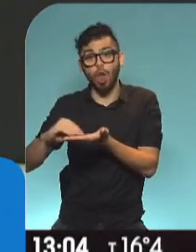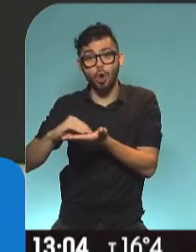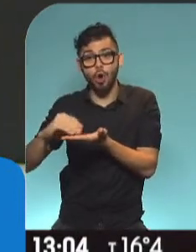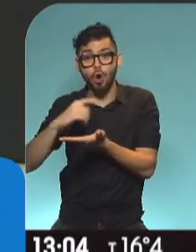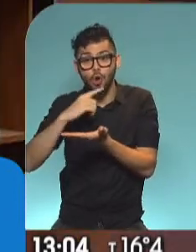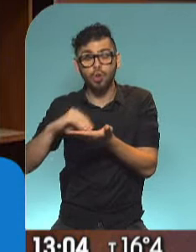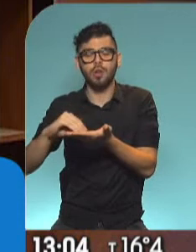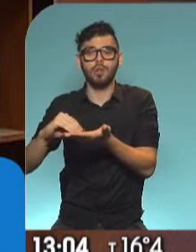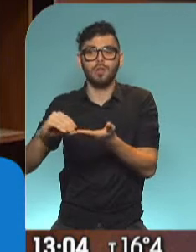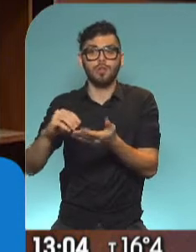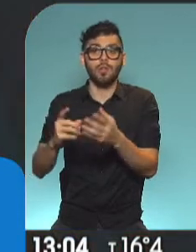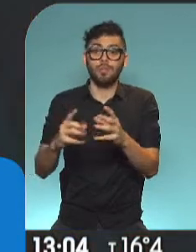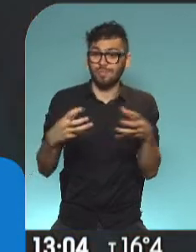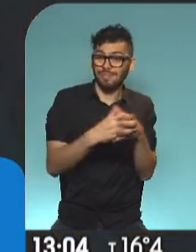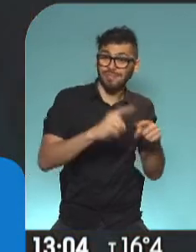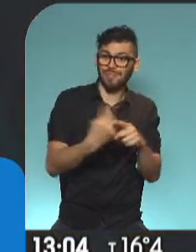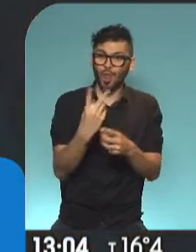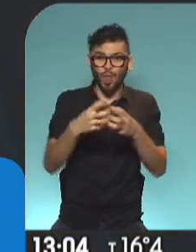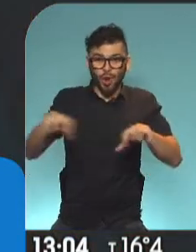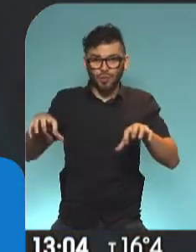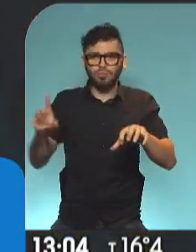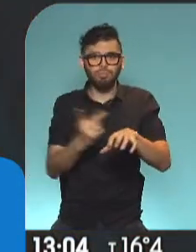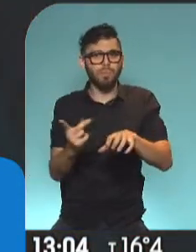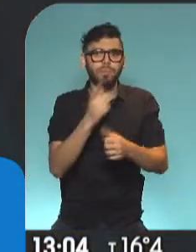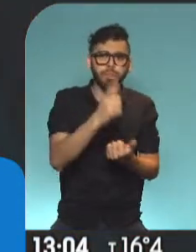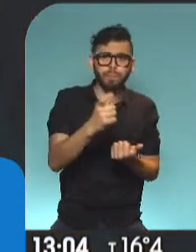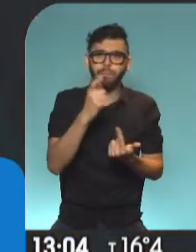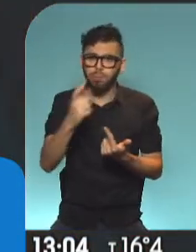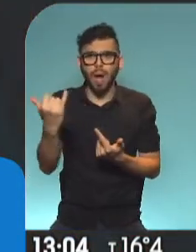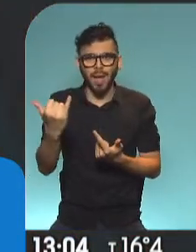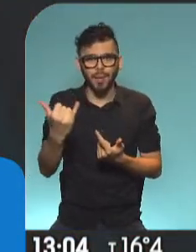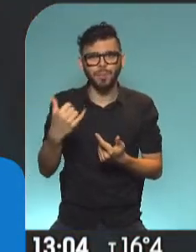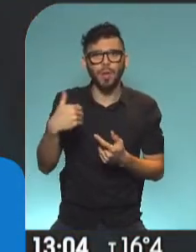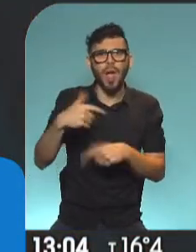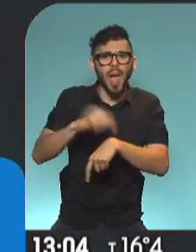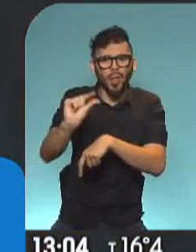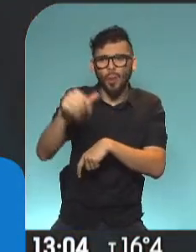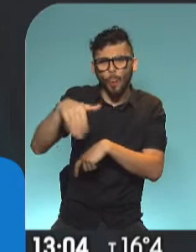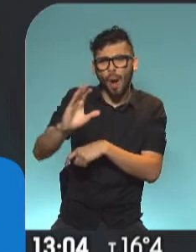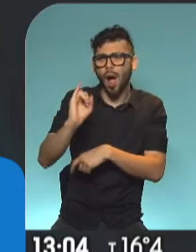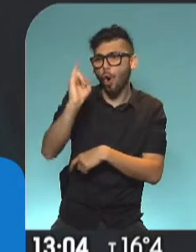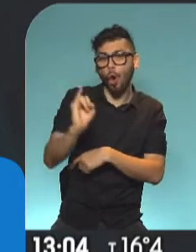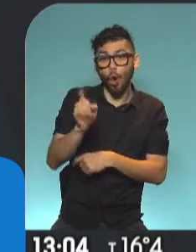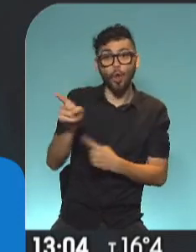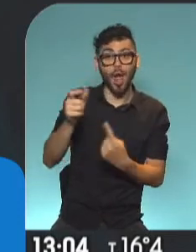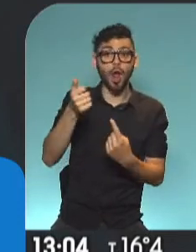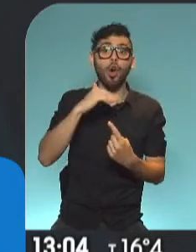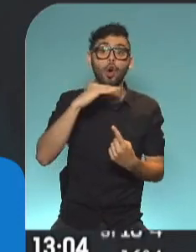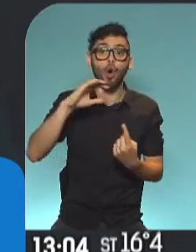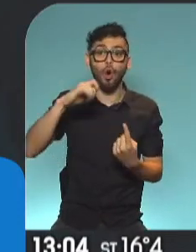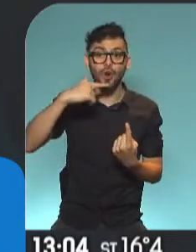republicanos y demócratas también. Exactamente, porque en un ratito vamos a ver, José y Ayelen nos van a contar quiénes son los candidatos